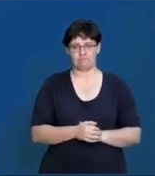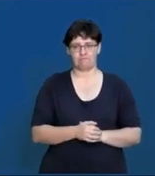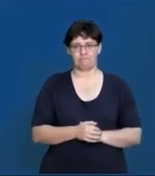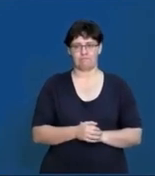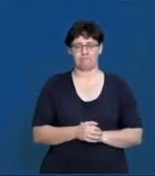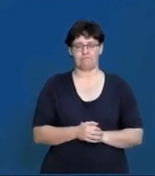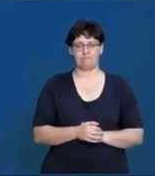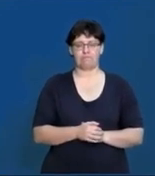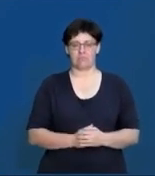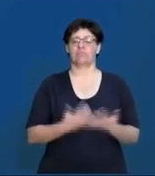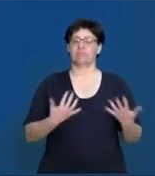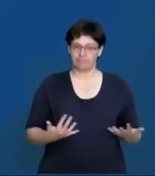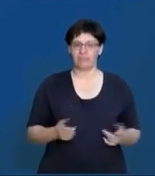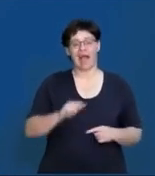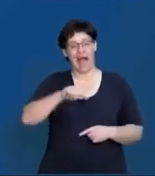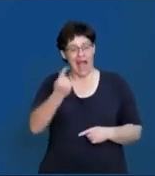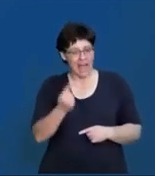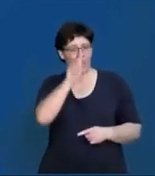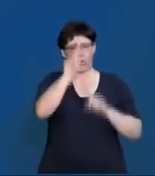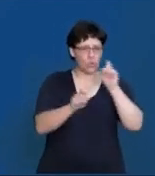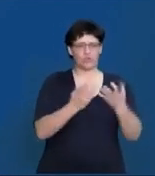of questions.